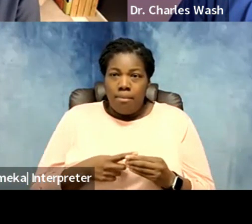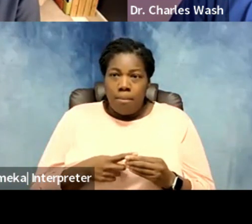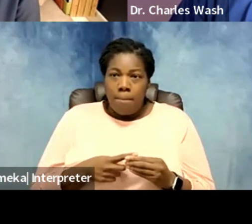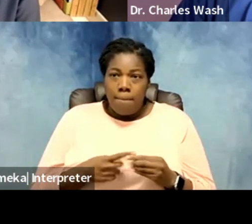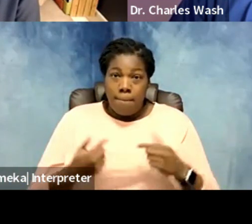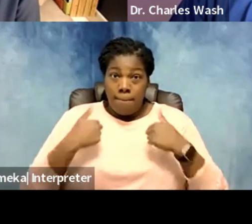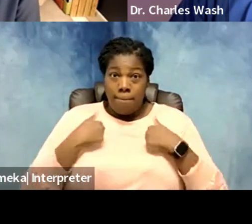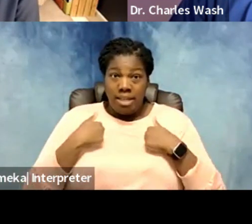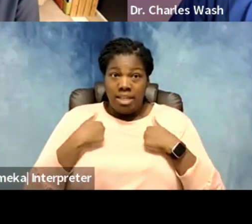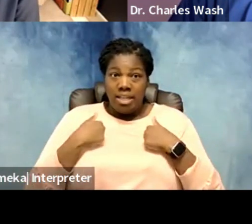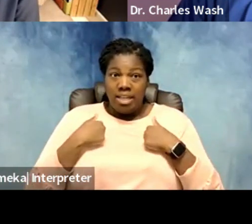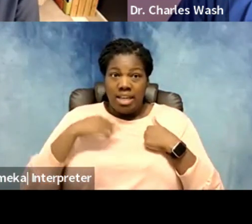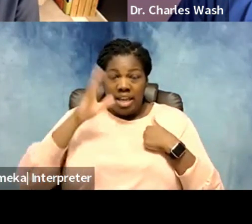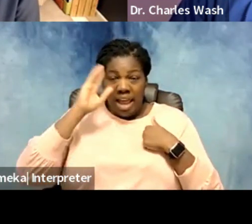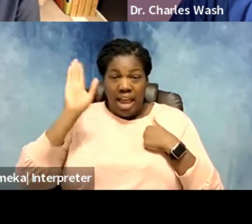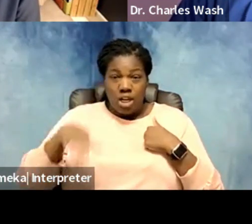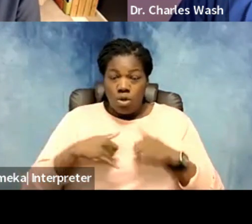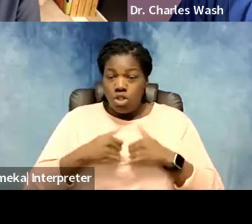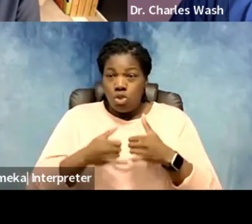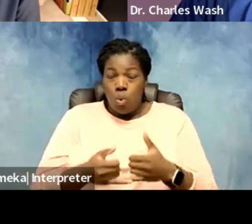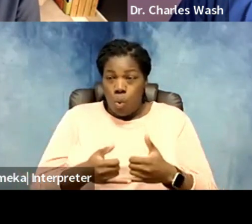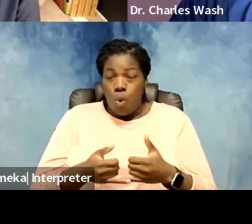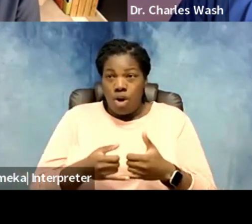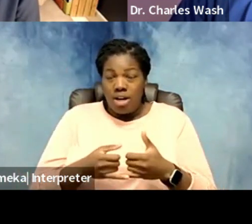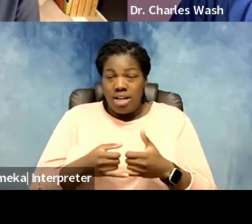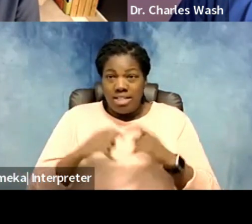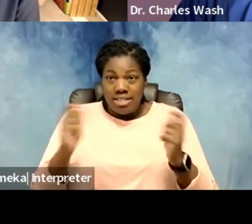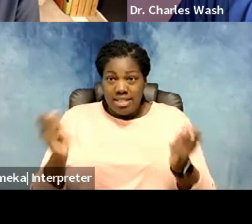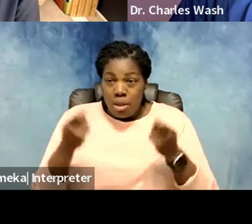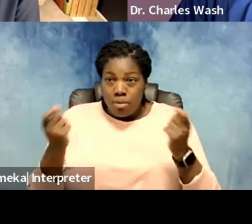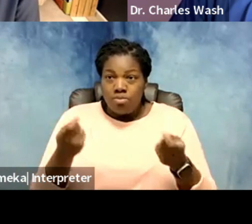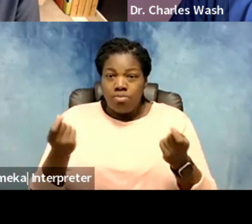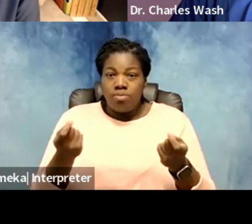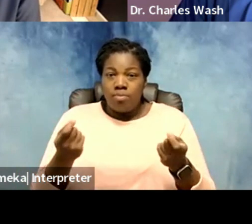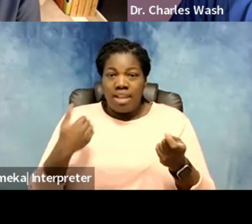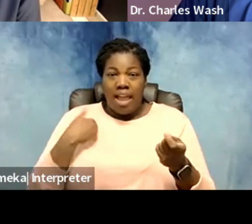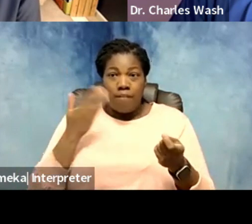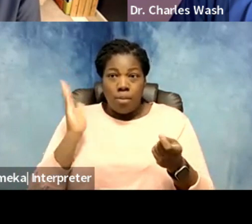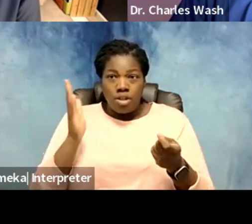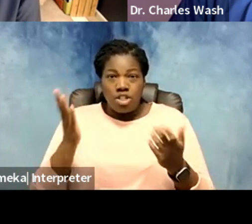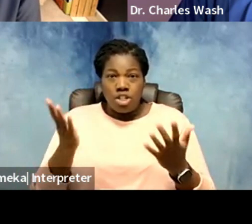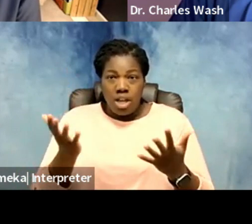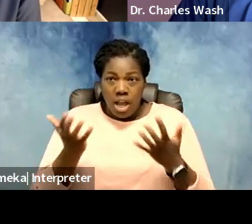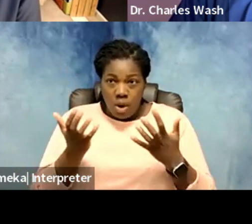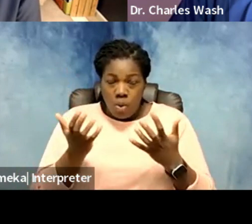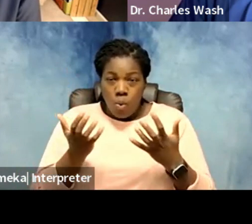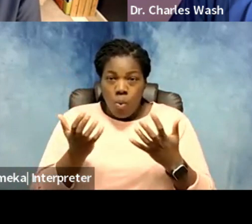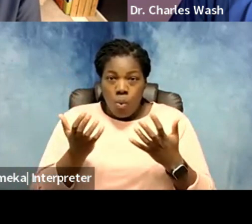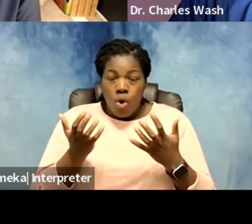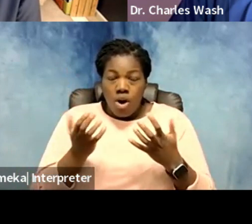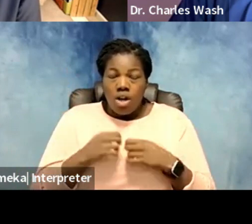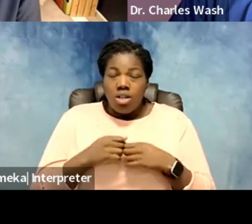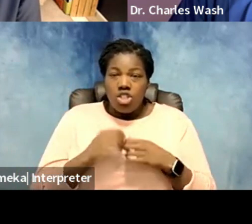me, even though I know it's an award presentation. I have a presentation I'd like on this idea